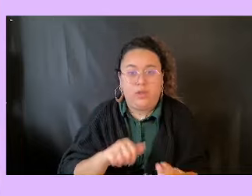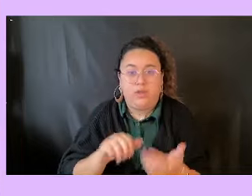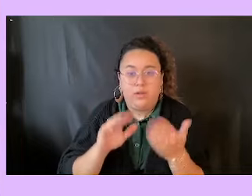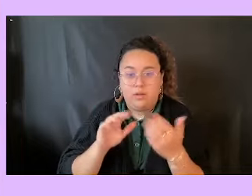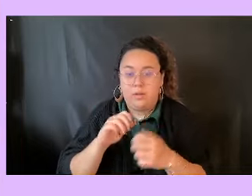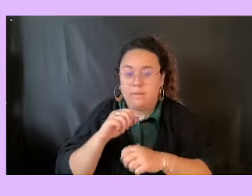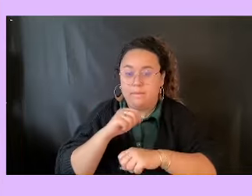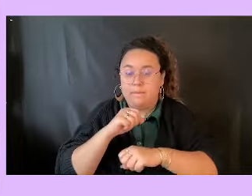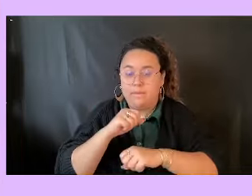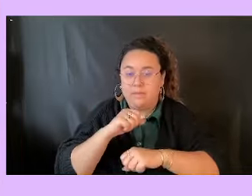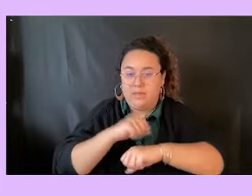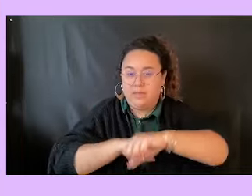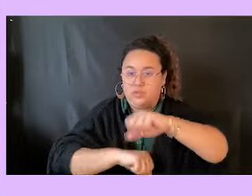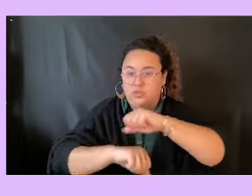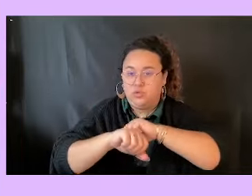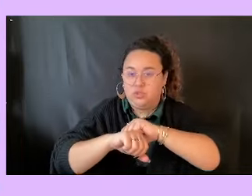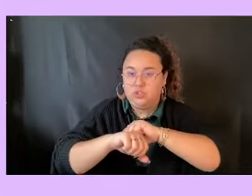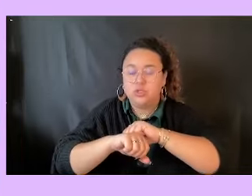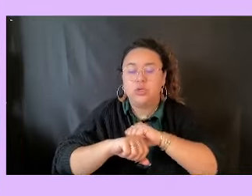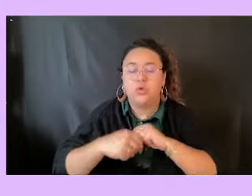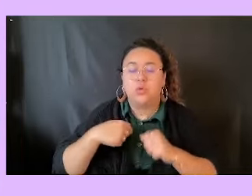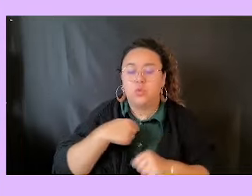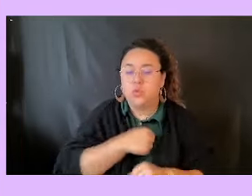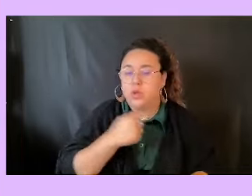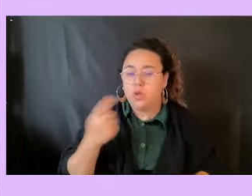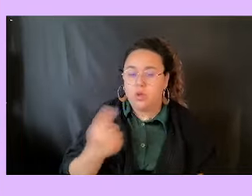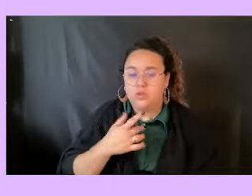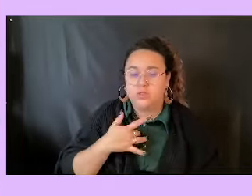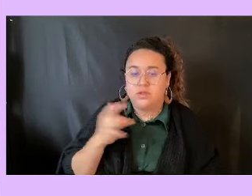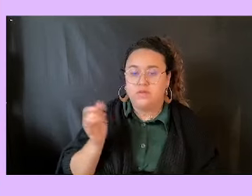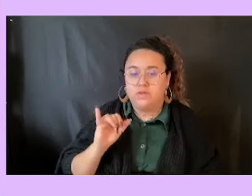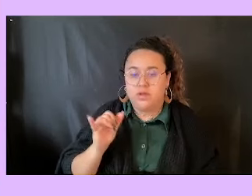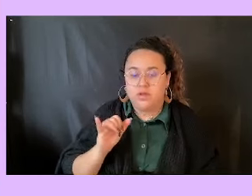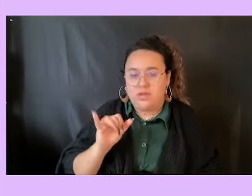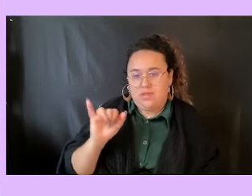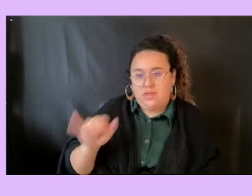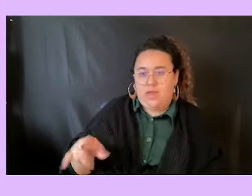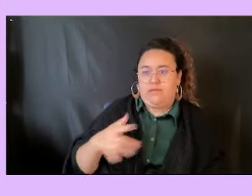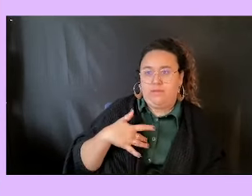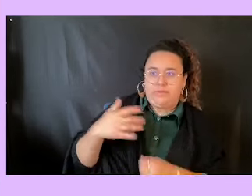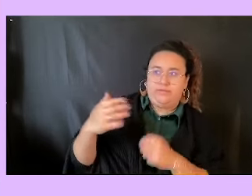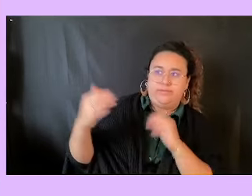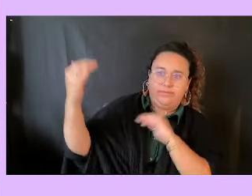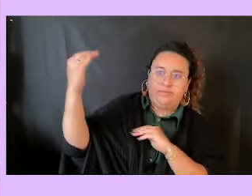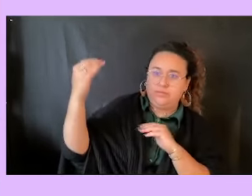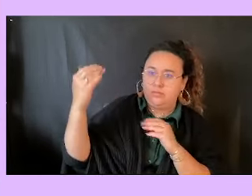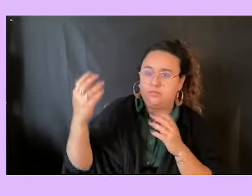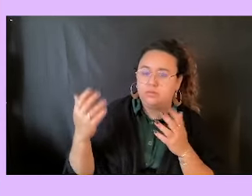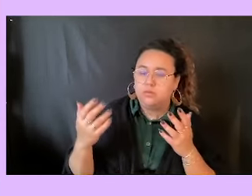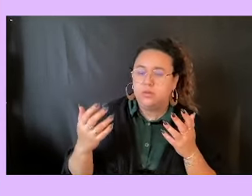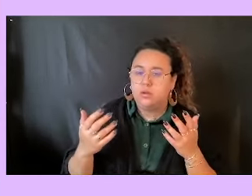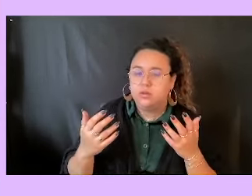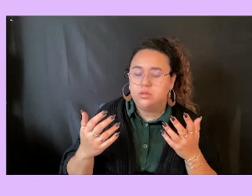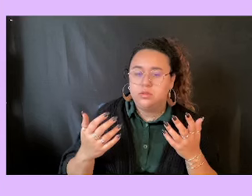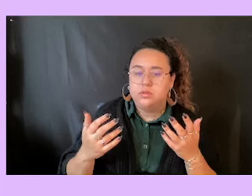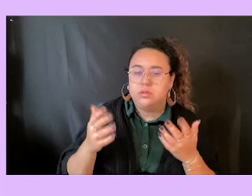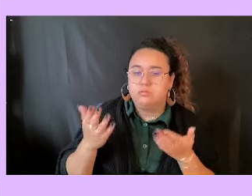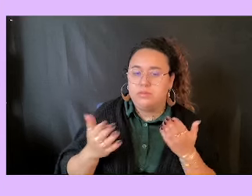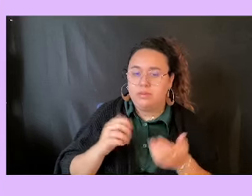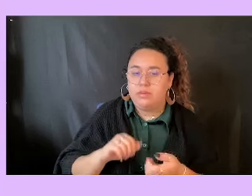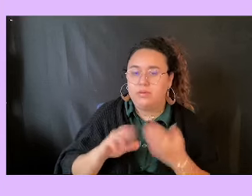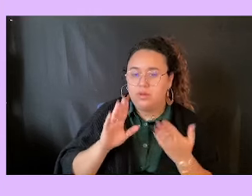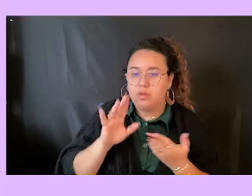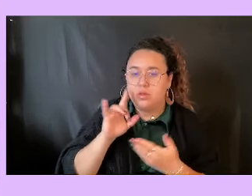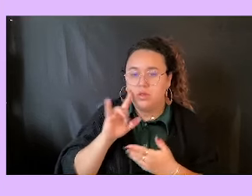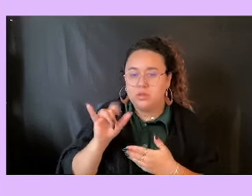structure it such that we always feel the feelings you described. And maybe the encounter looks like a sweat